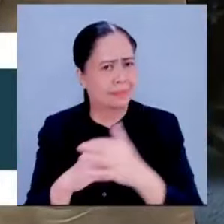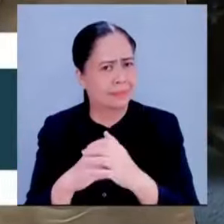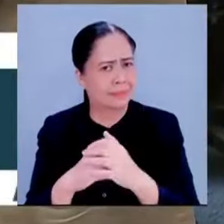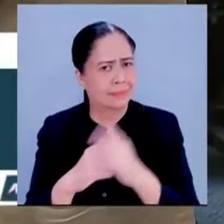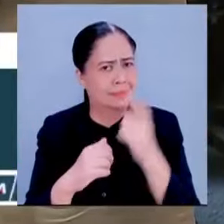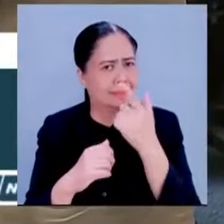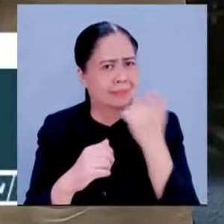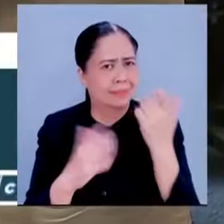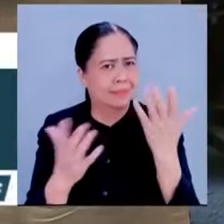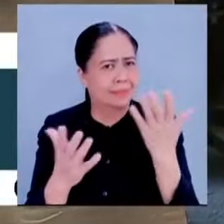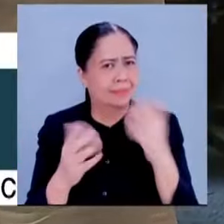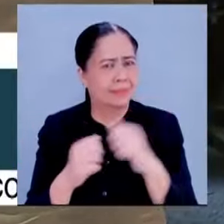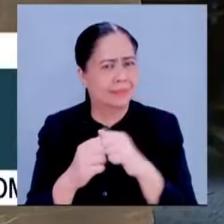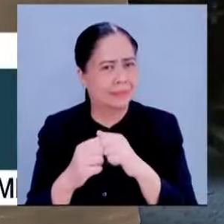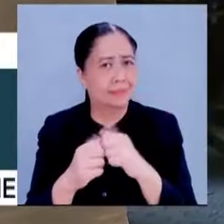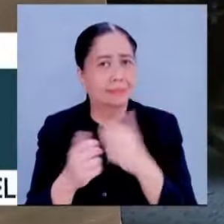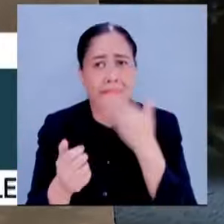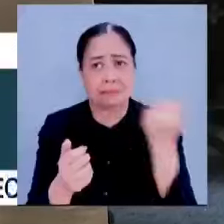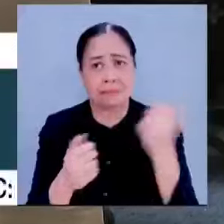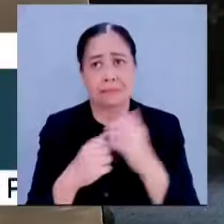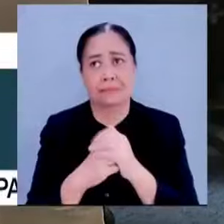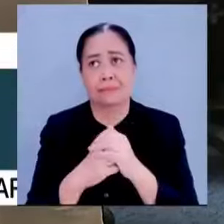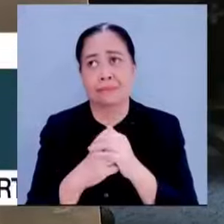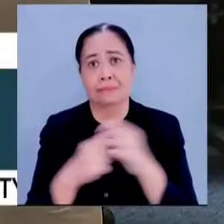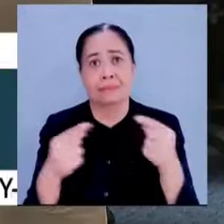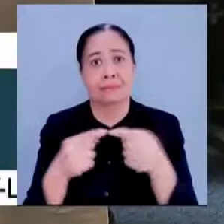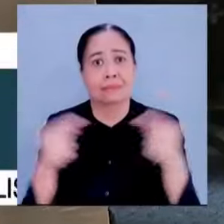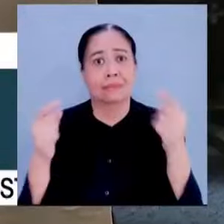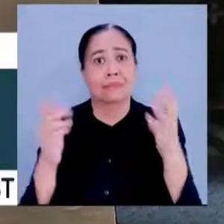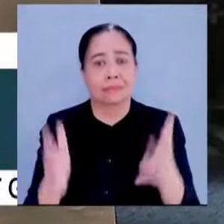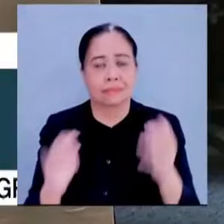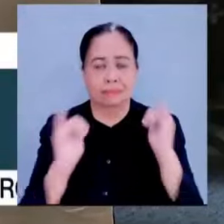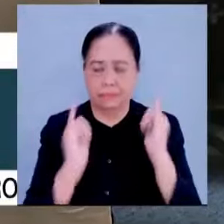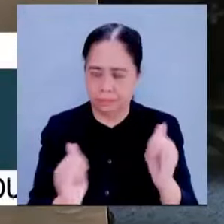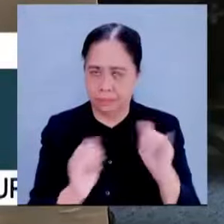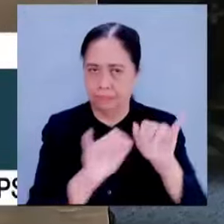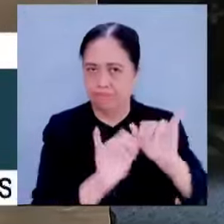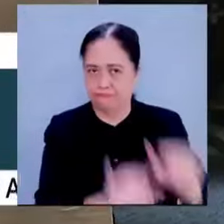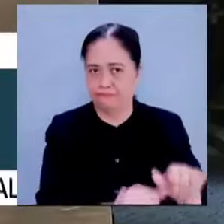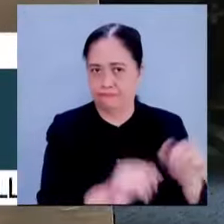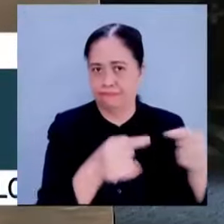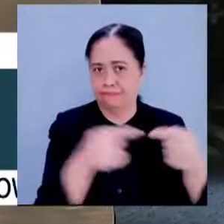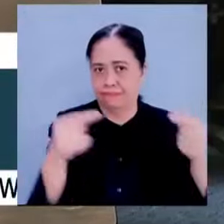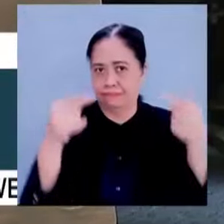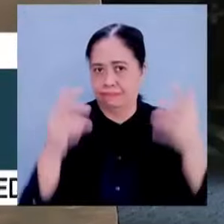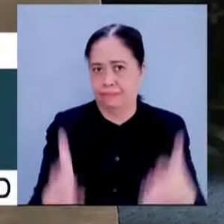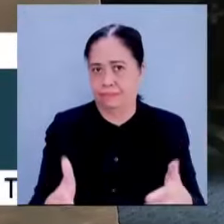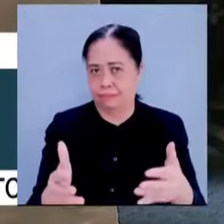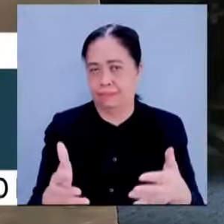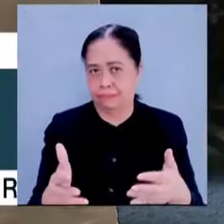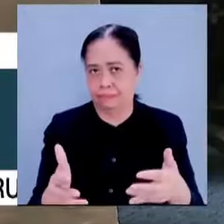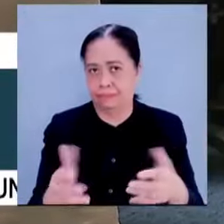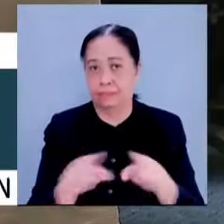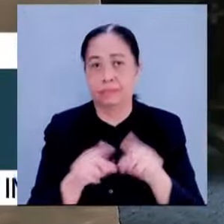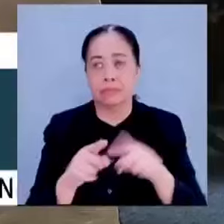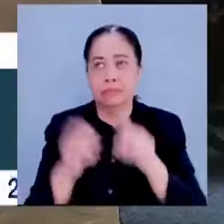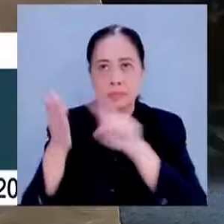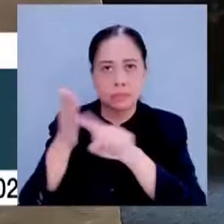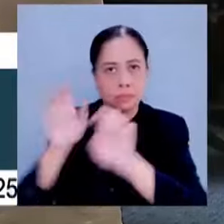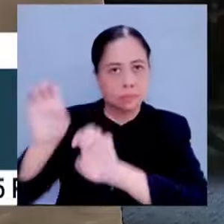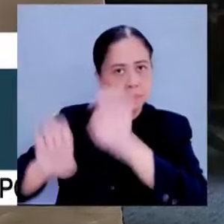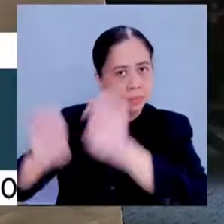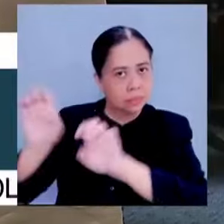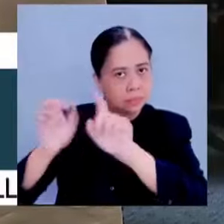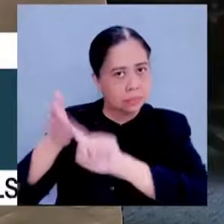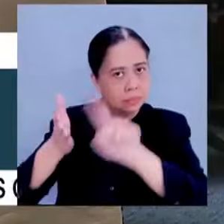because we'd rather be the opposition. We remain to be an opposition as a fiscalizer